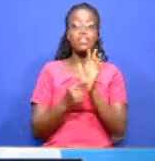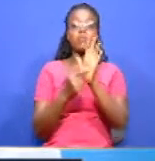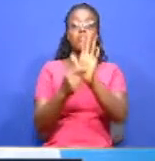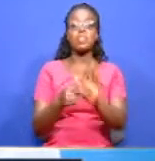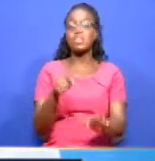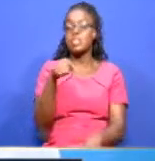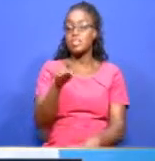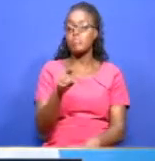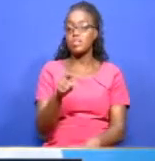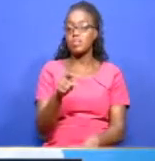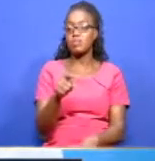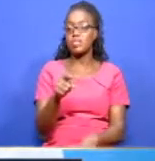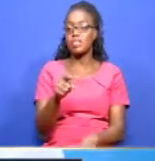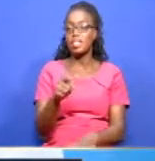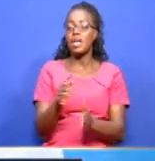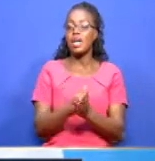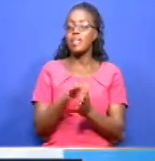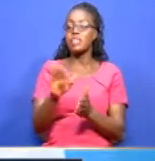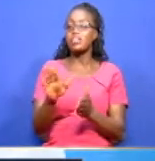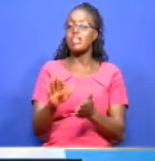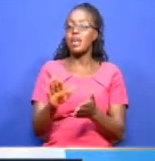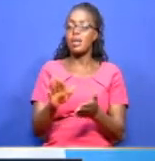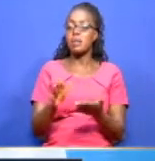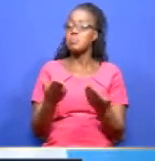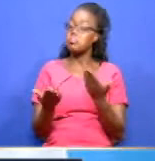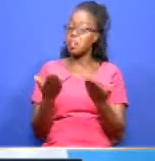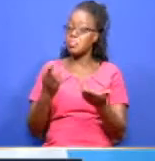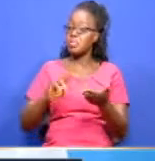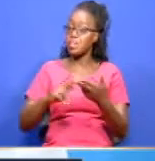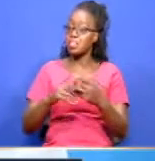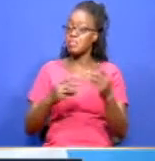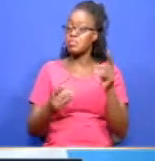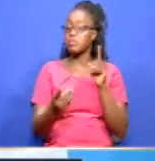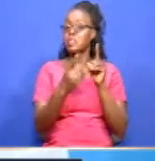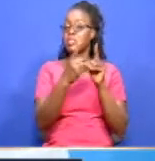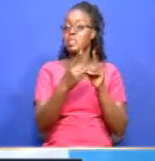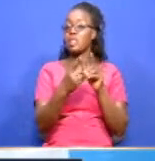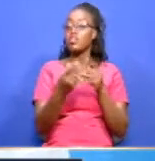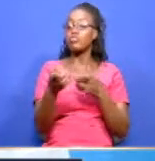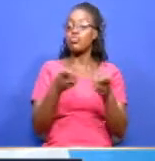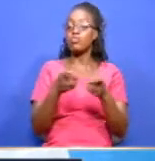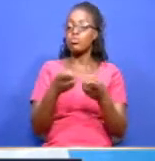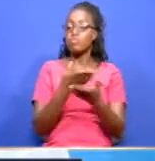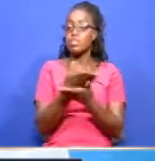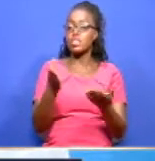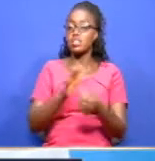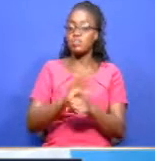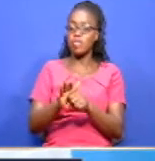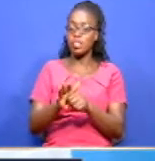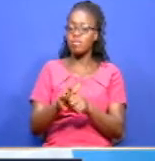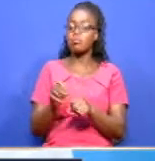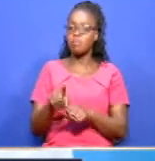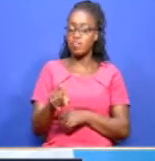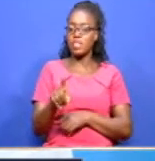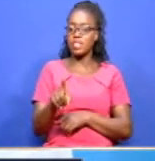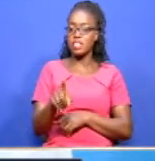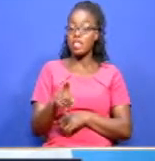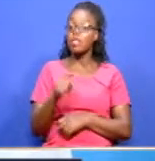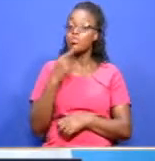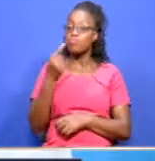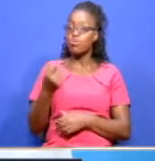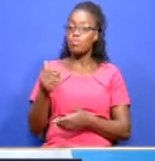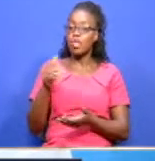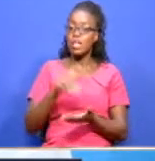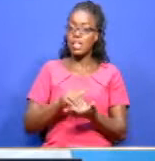and their contacts for containment of the virus. So once more, there is